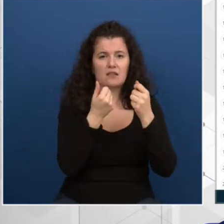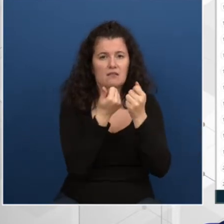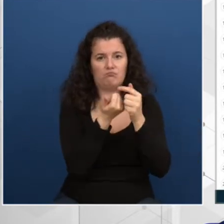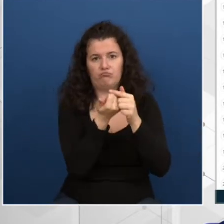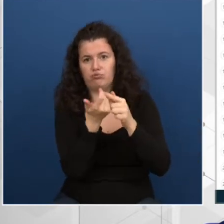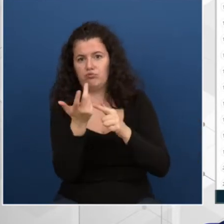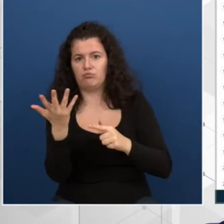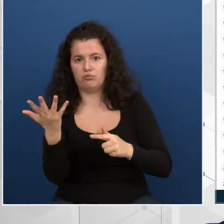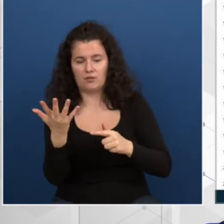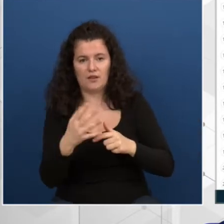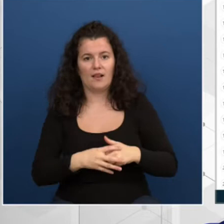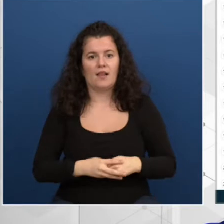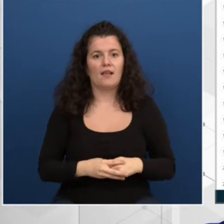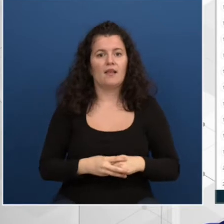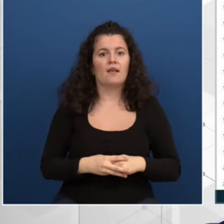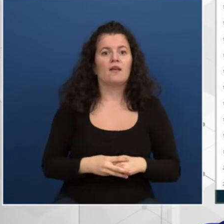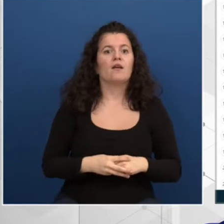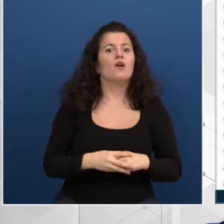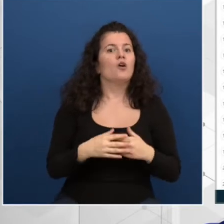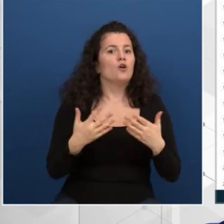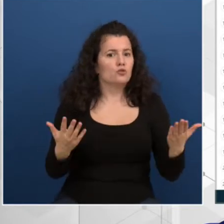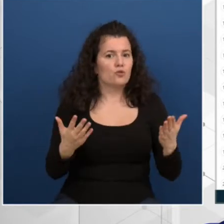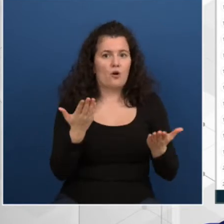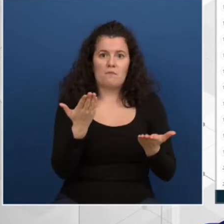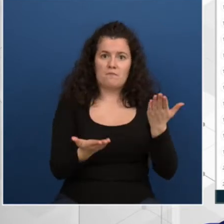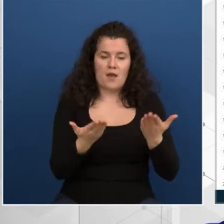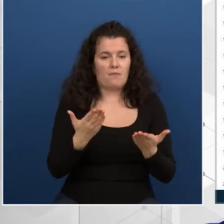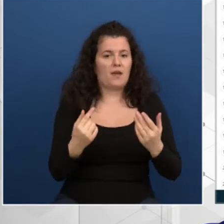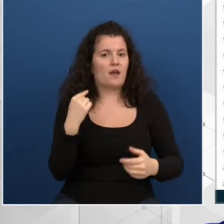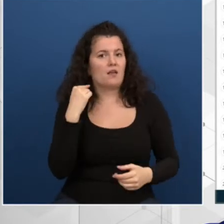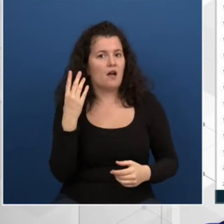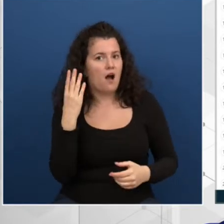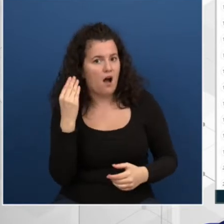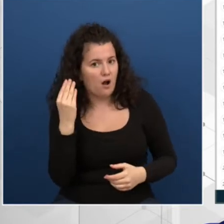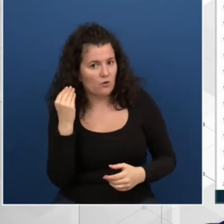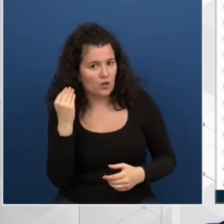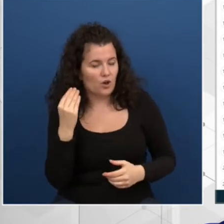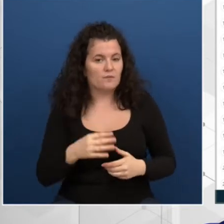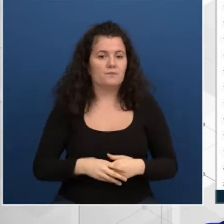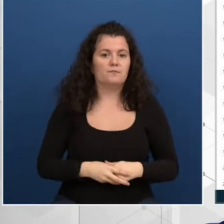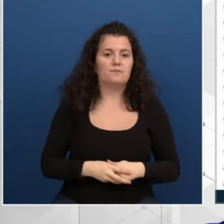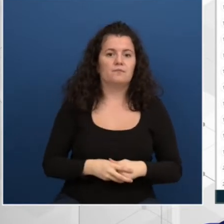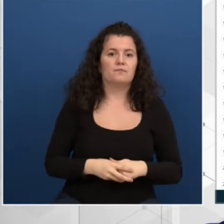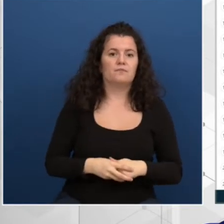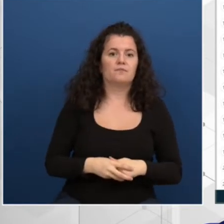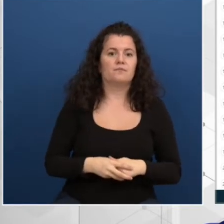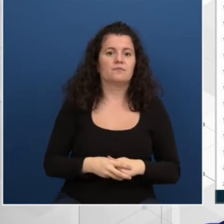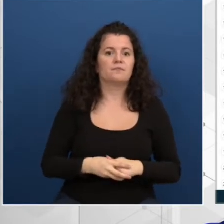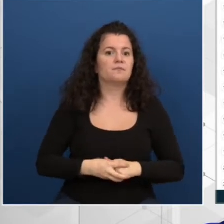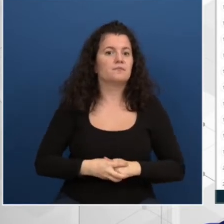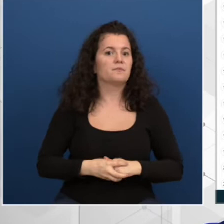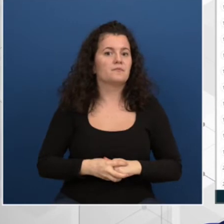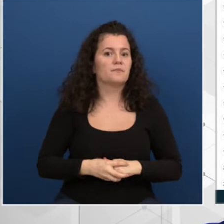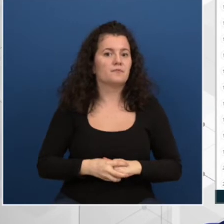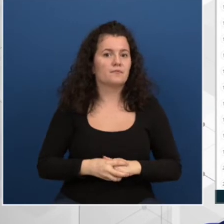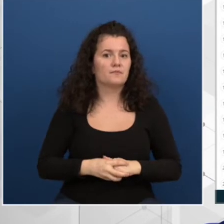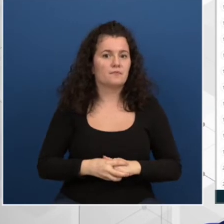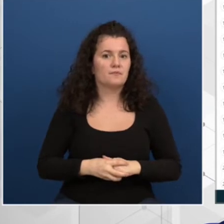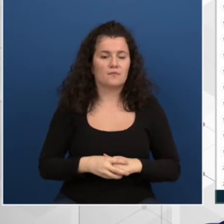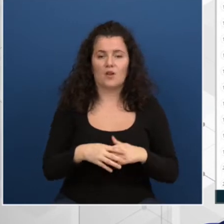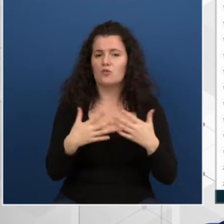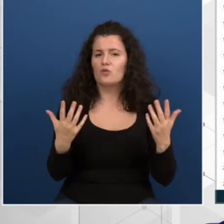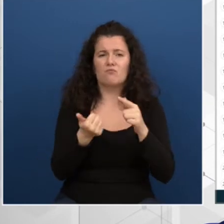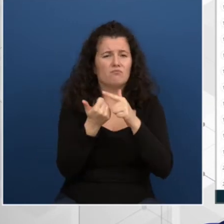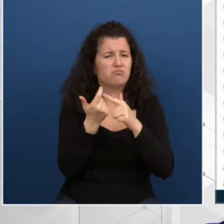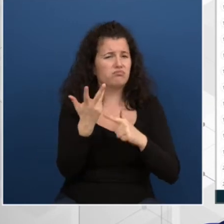you leverage both automated testing, so similar to what you saw in automated checks, and manual testing. And this way you can check against even more